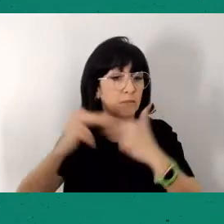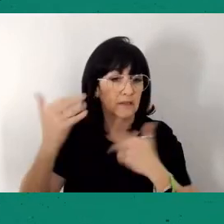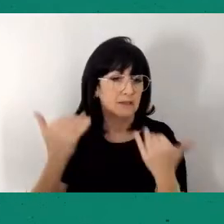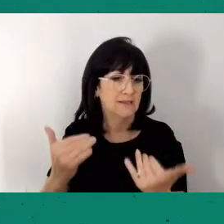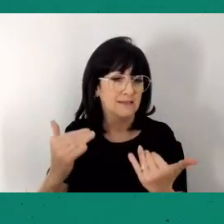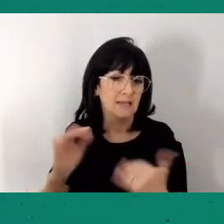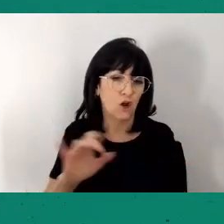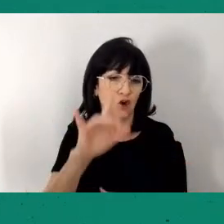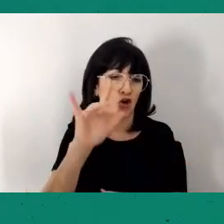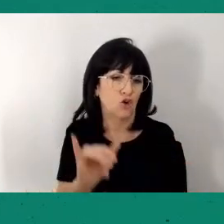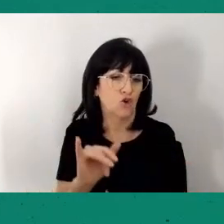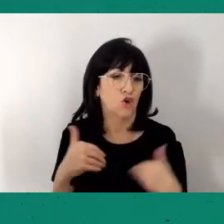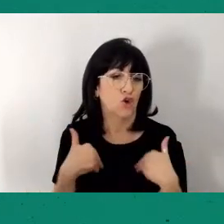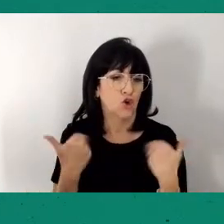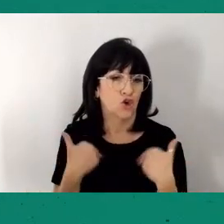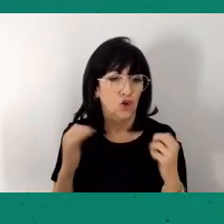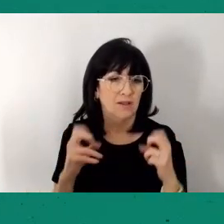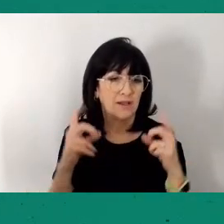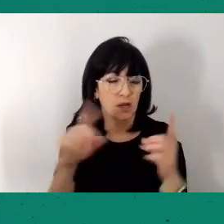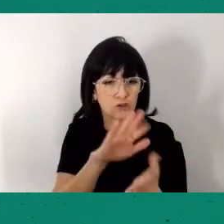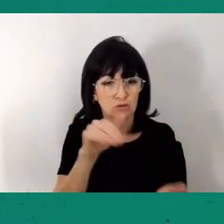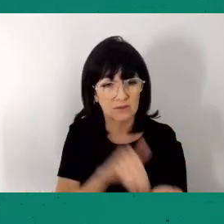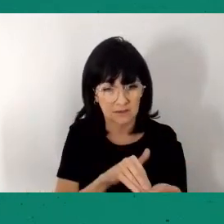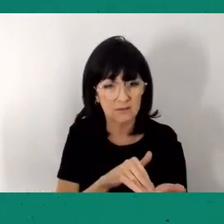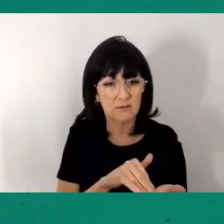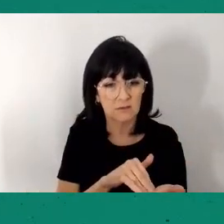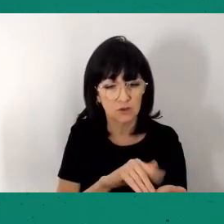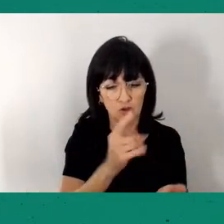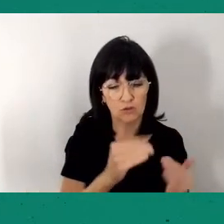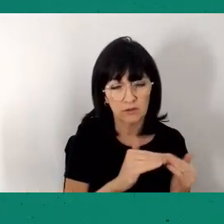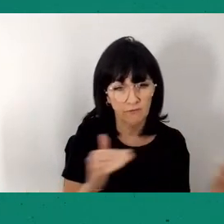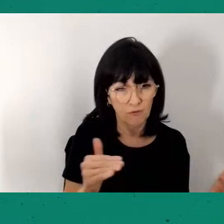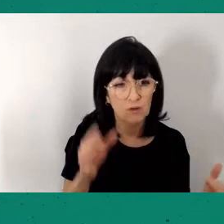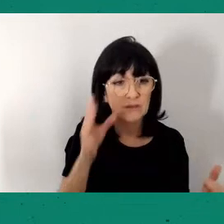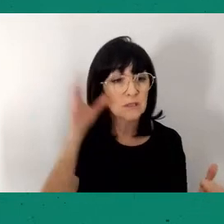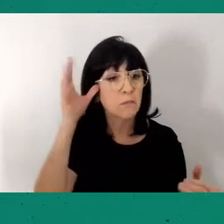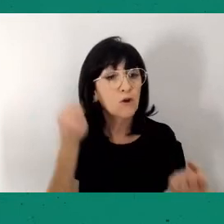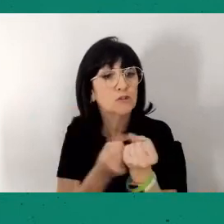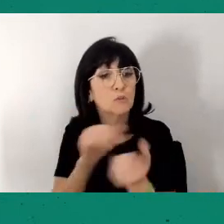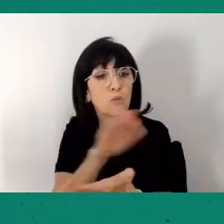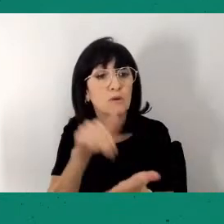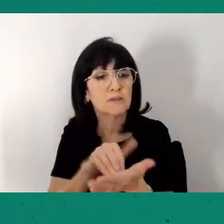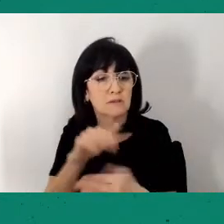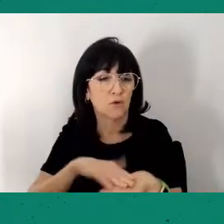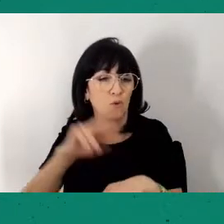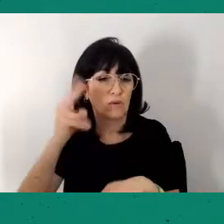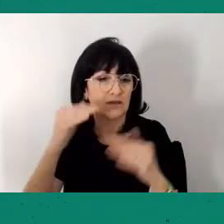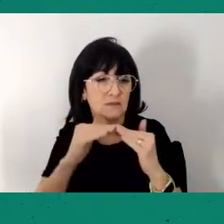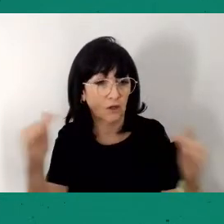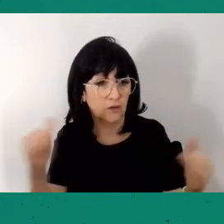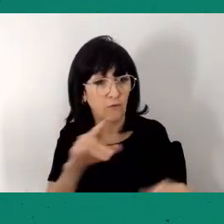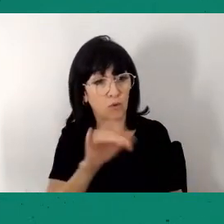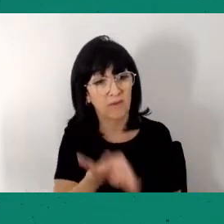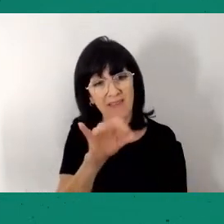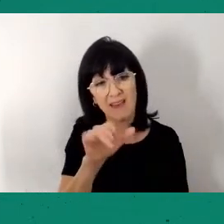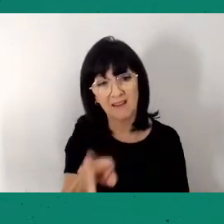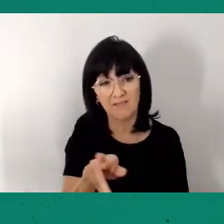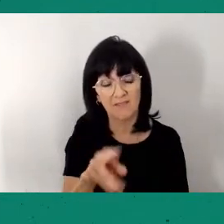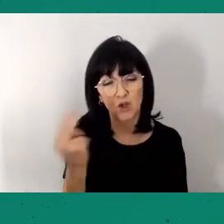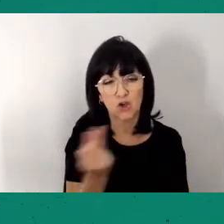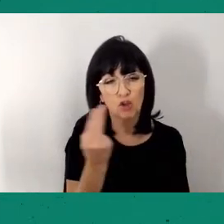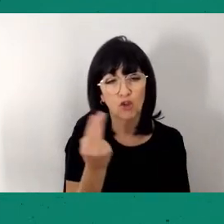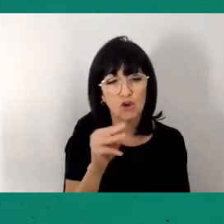education center on the first floor and a parent support center on the second floor. That fair will be Thursday, March the